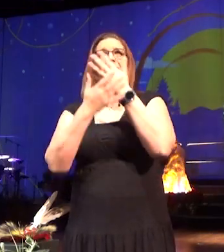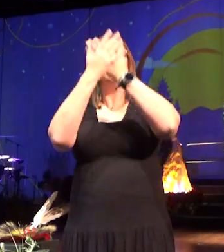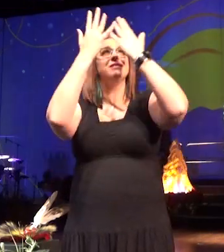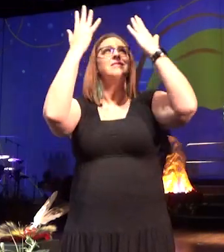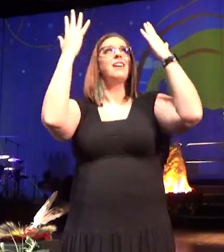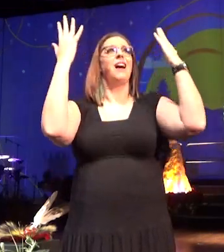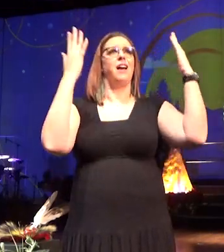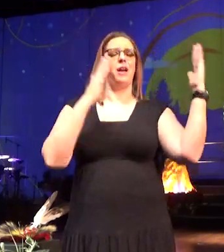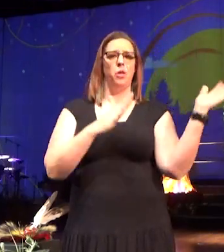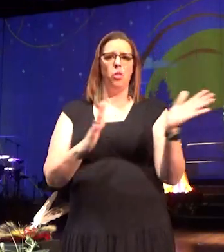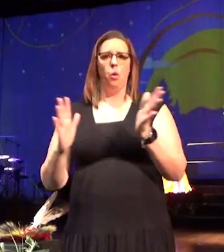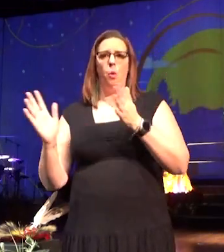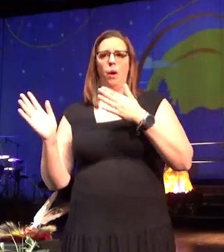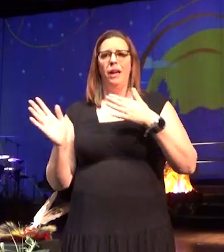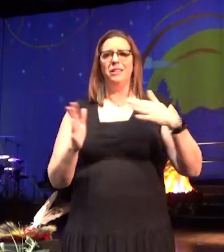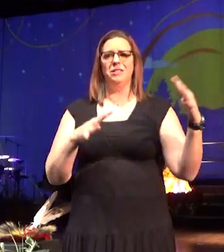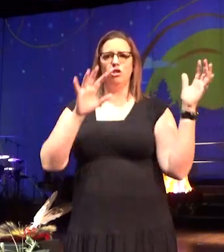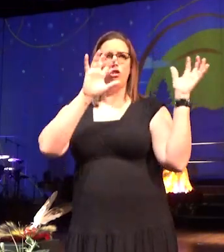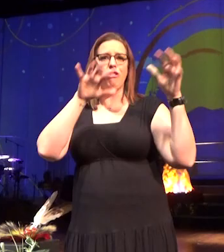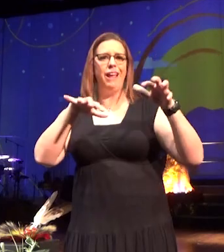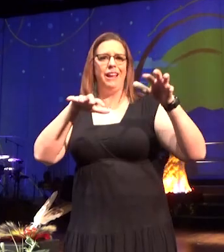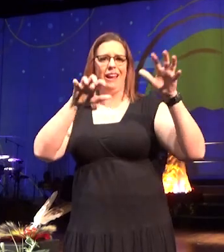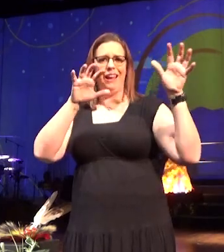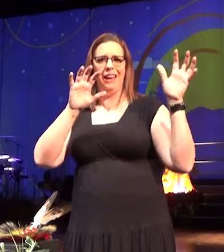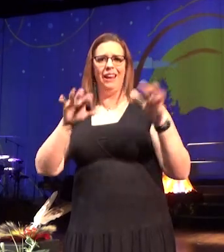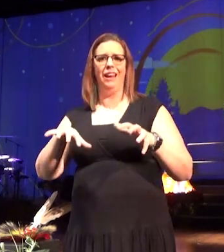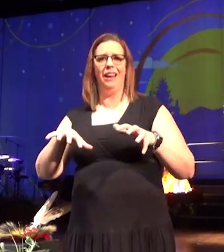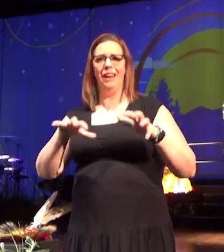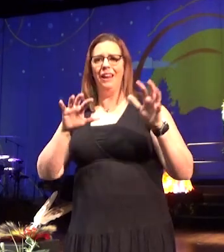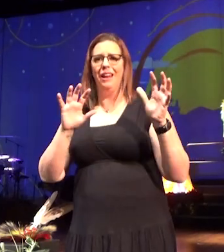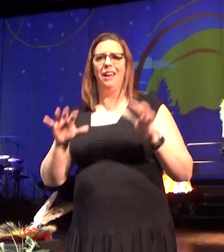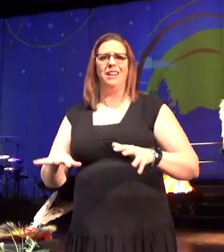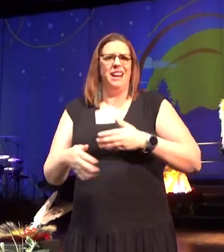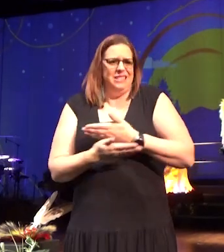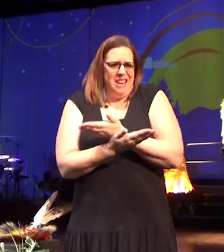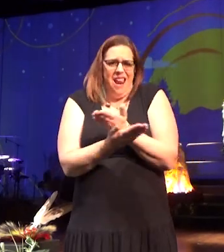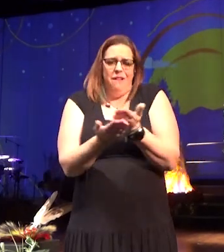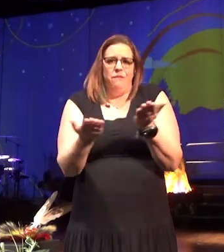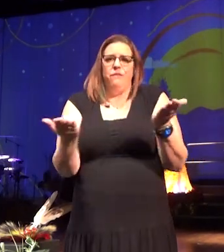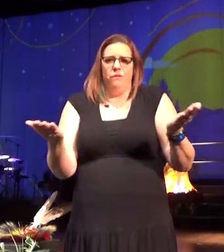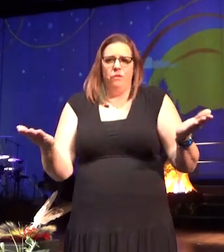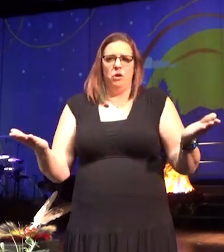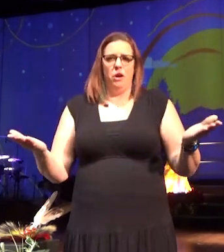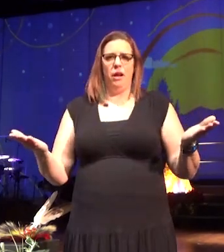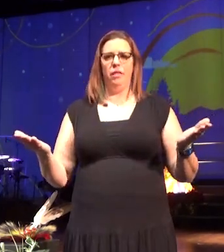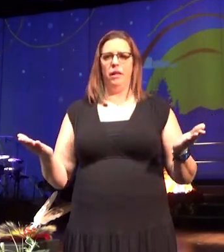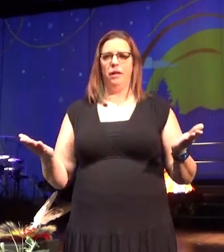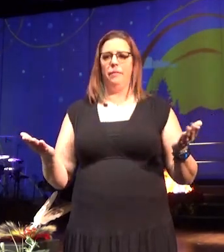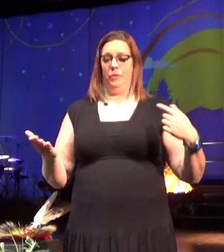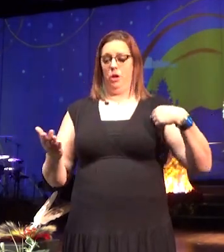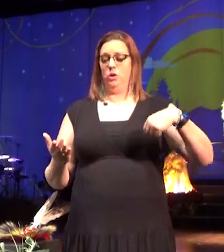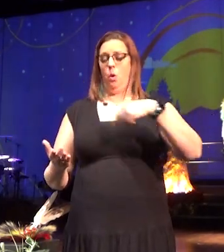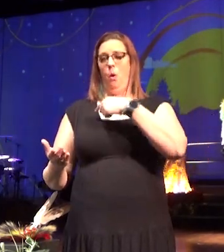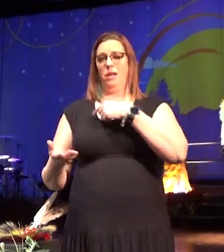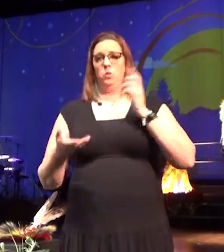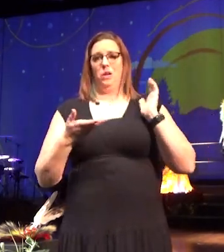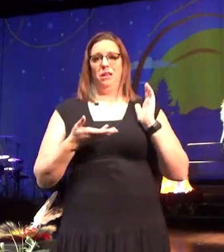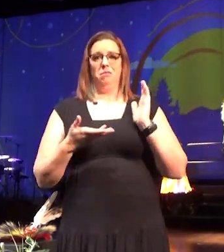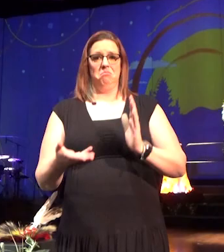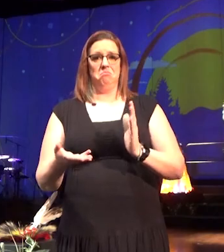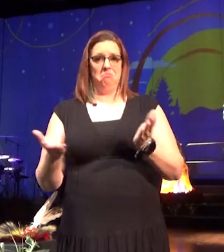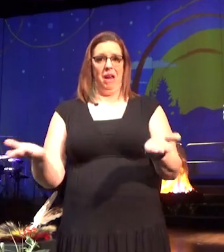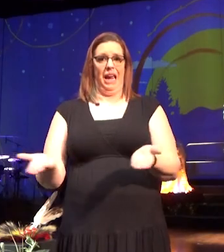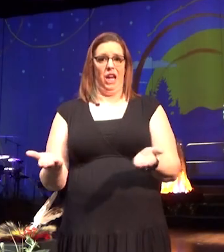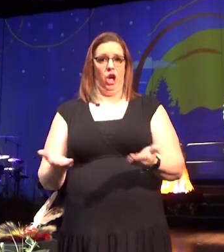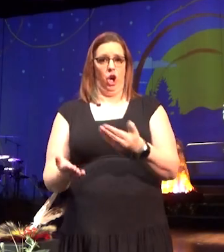the winds, the rains. It's in every heart. And so as we have come forth here